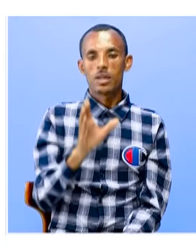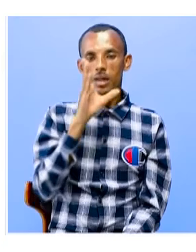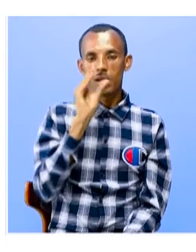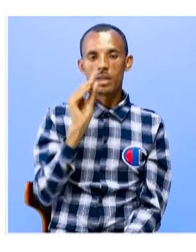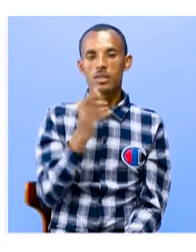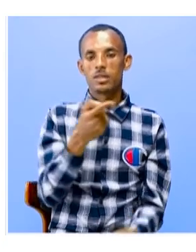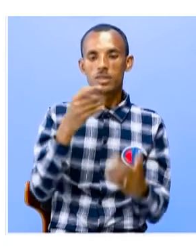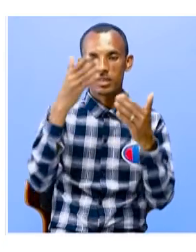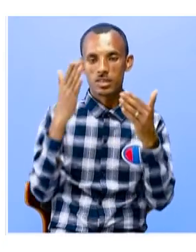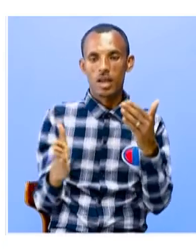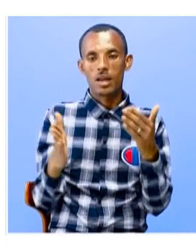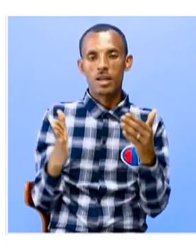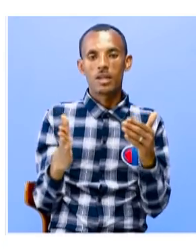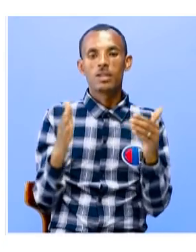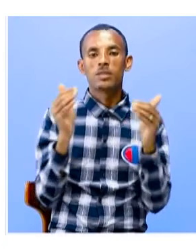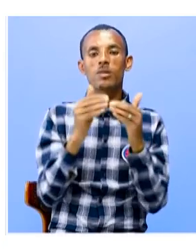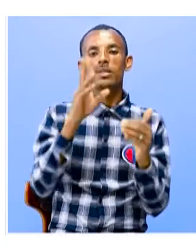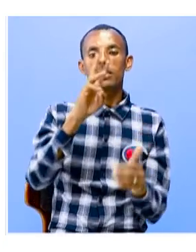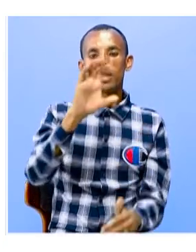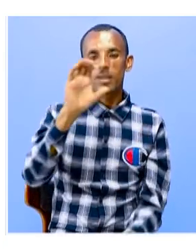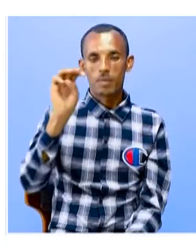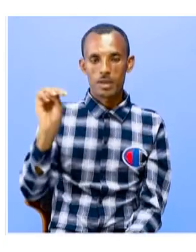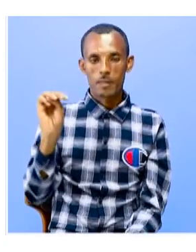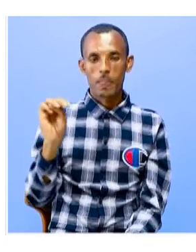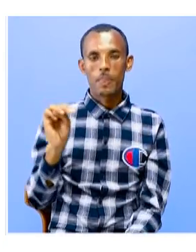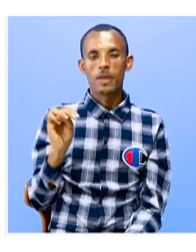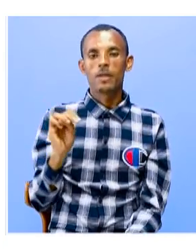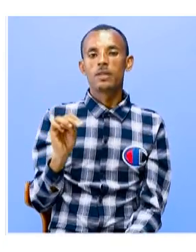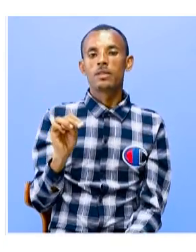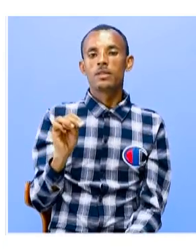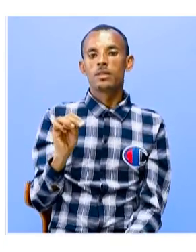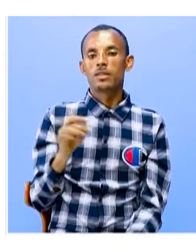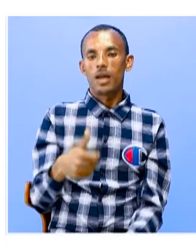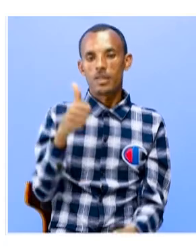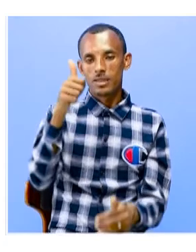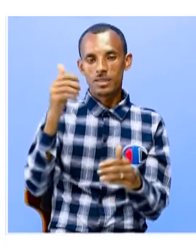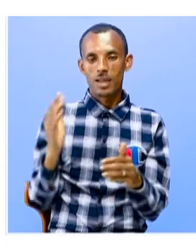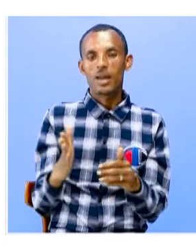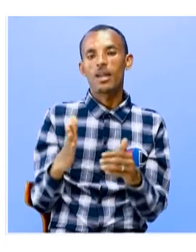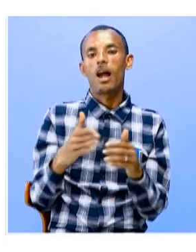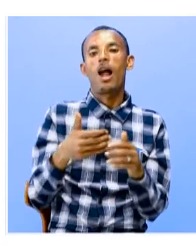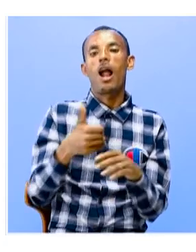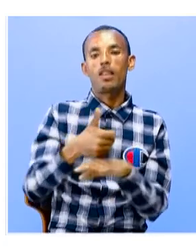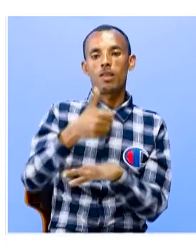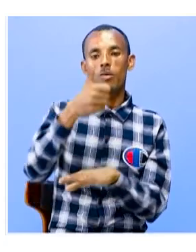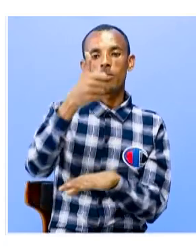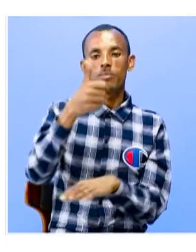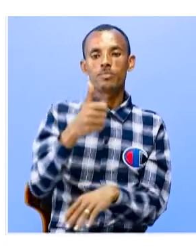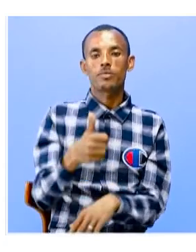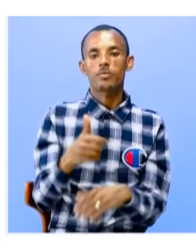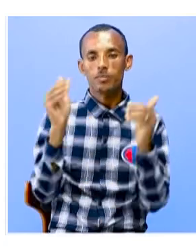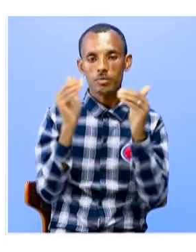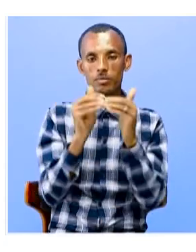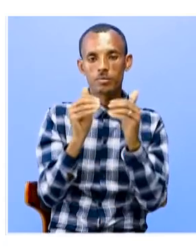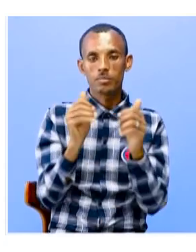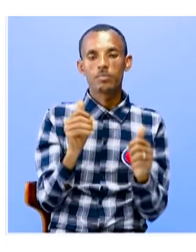this side given to be it is 6 centimeter, and this altitude is given